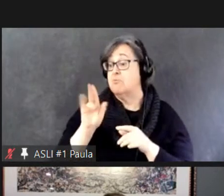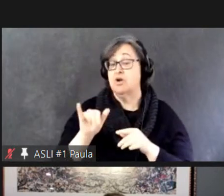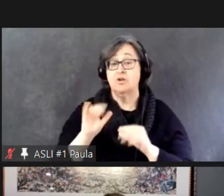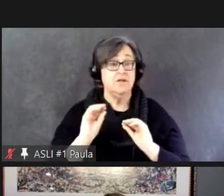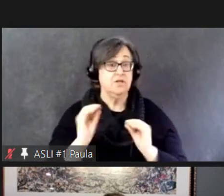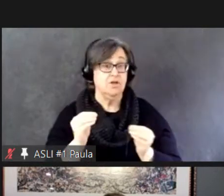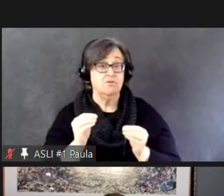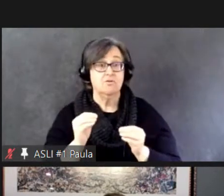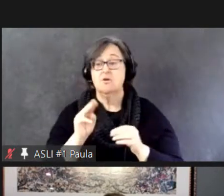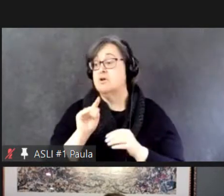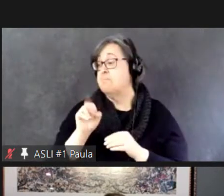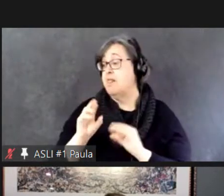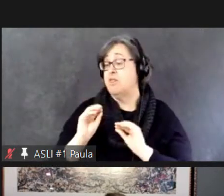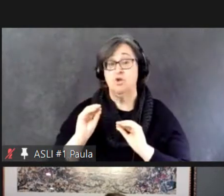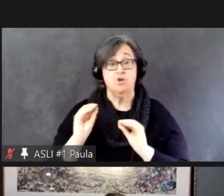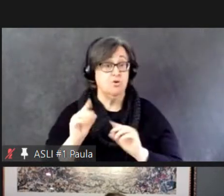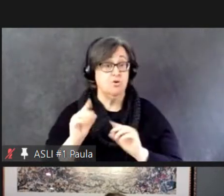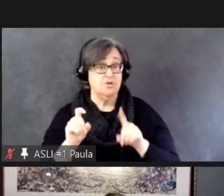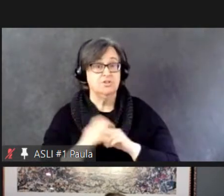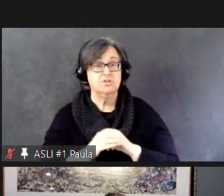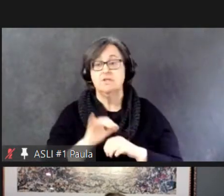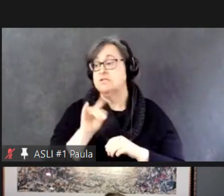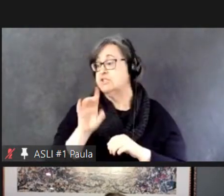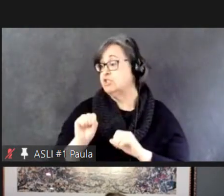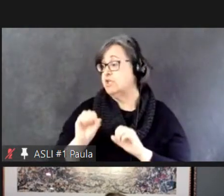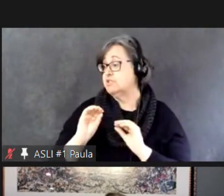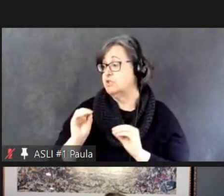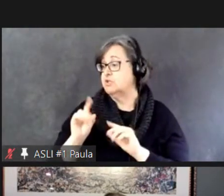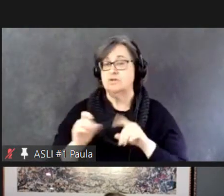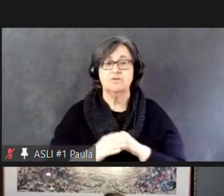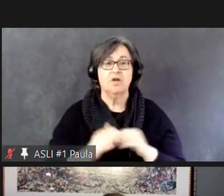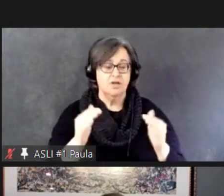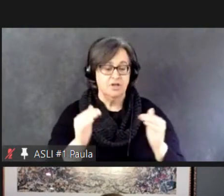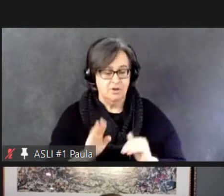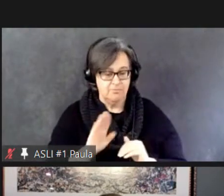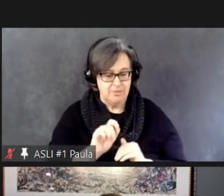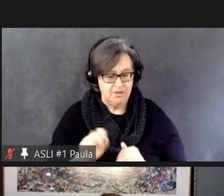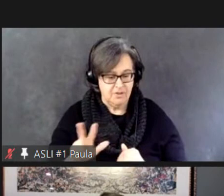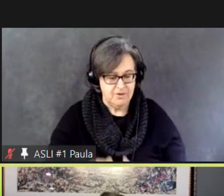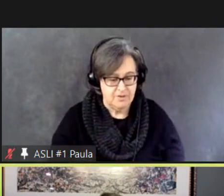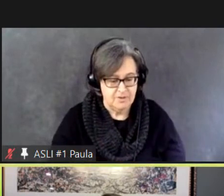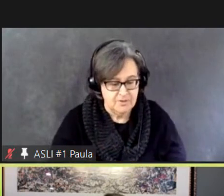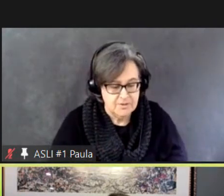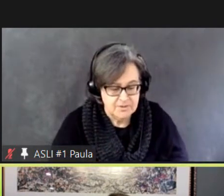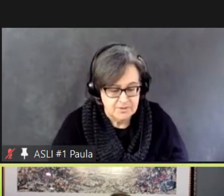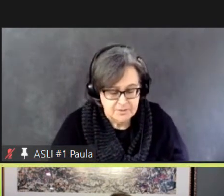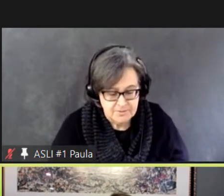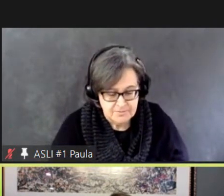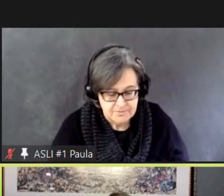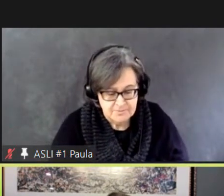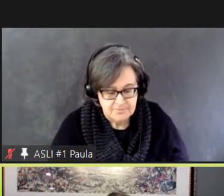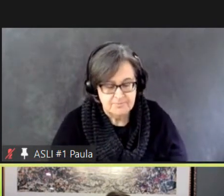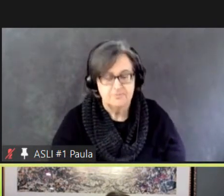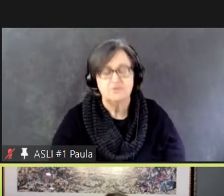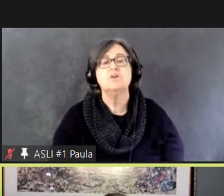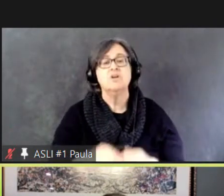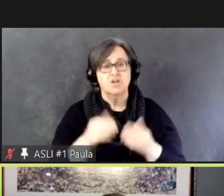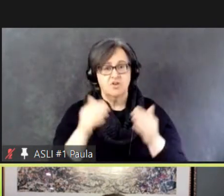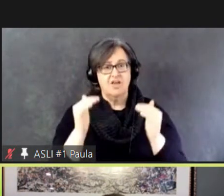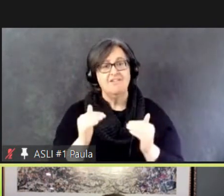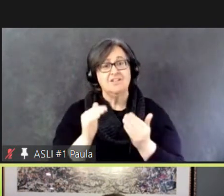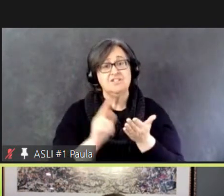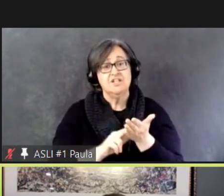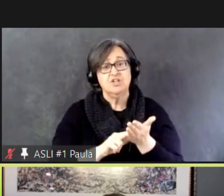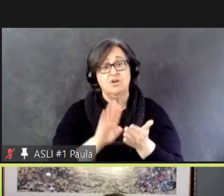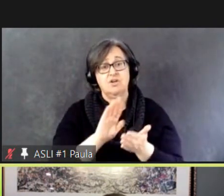question. Director Jakes? No questions. Okay, B3. Our next order of business today is contract number B3,